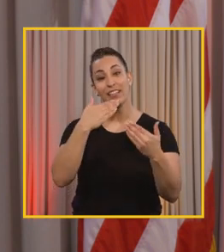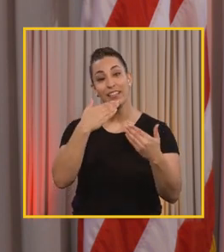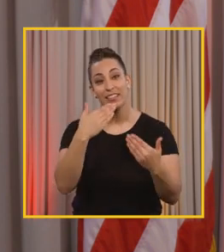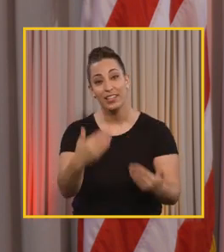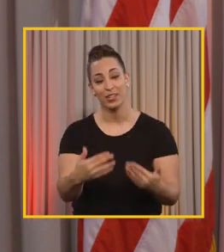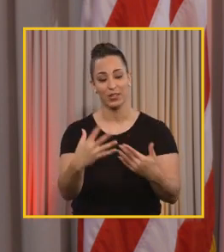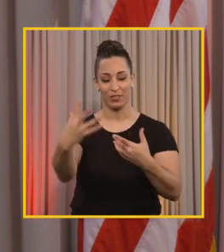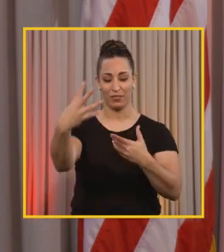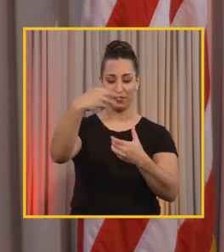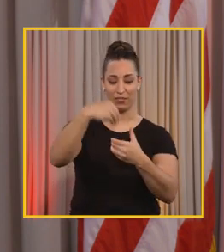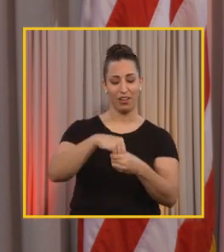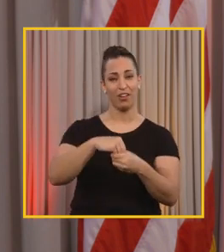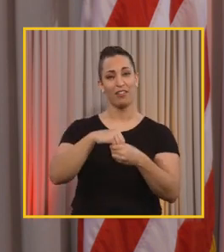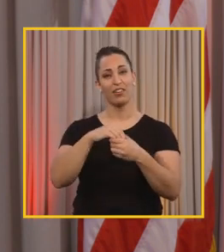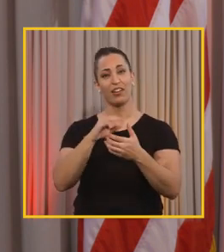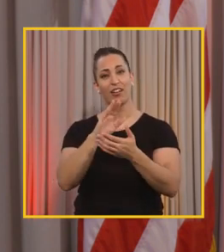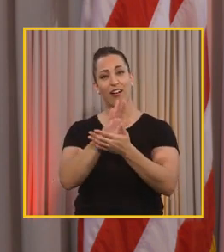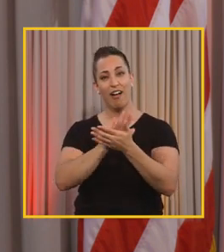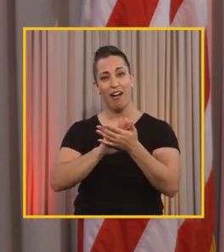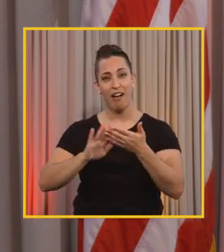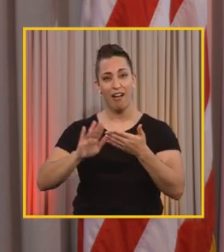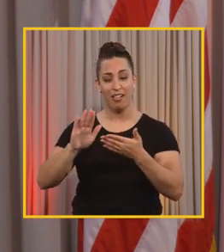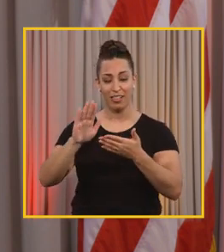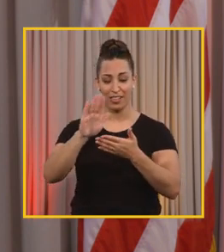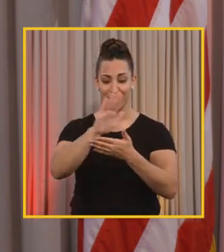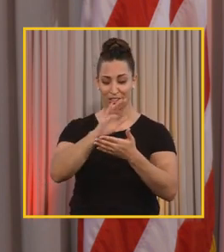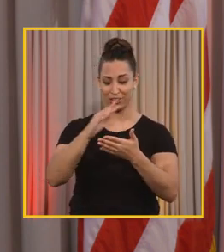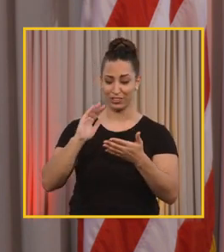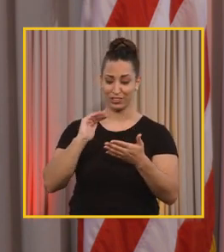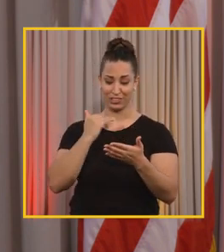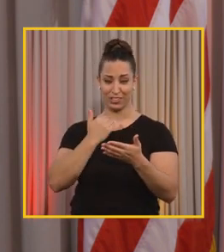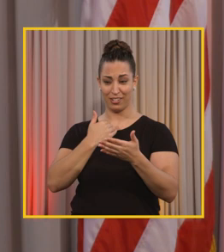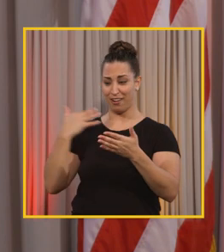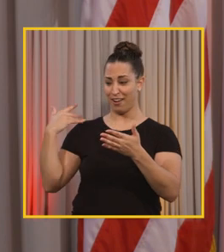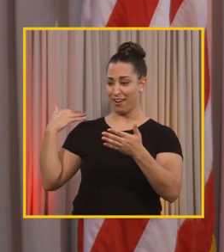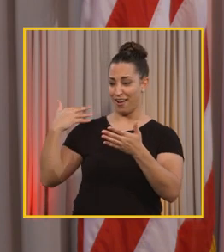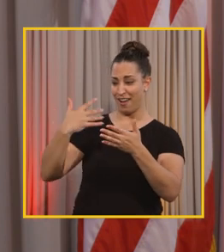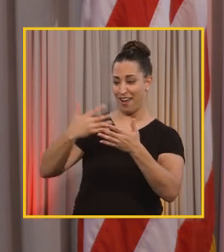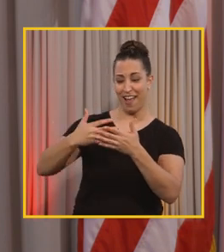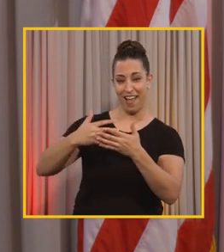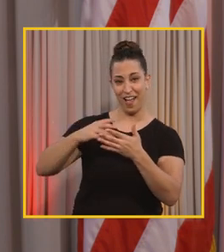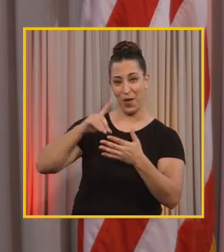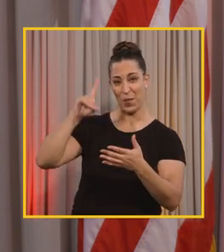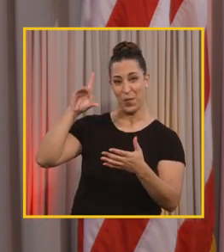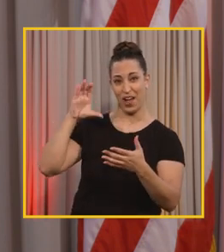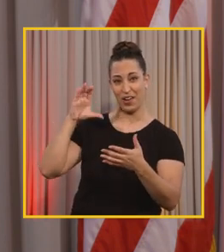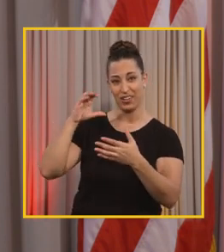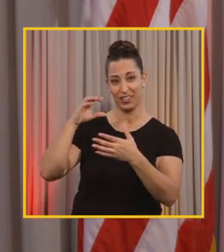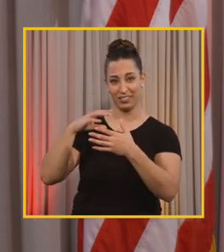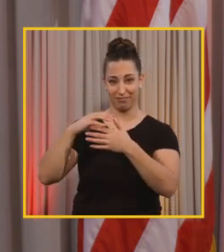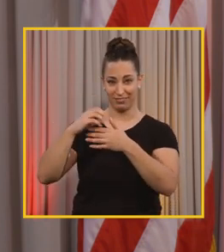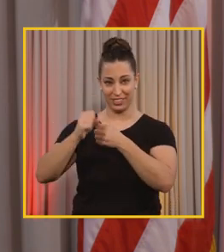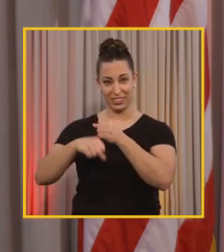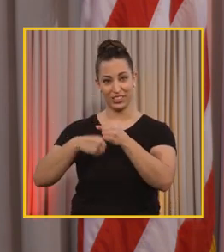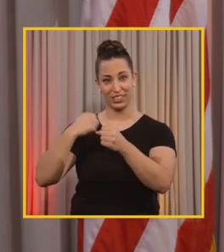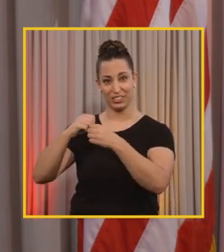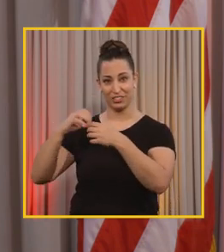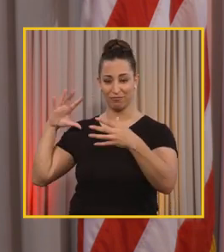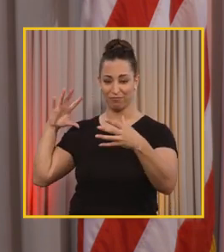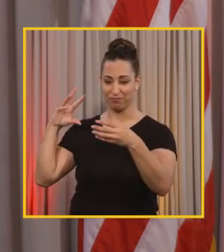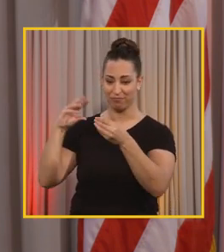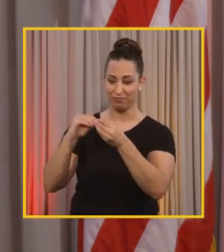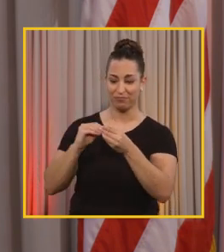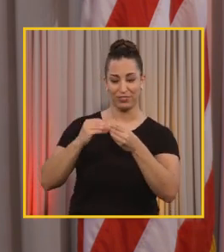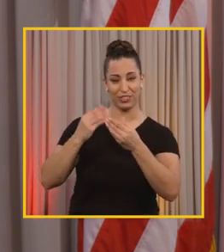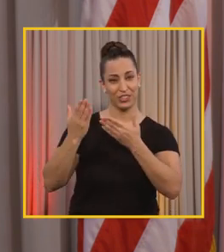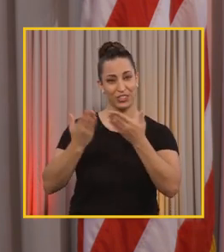congratulations. Thank you for being a part of our college century of service,